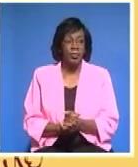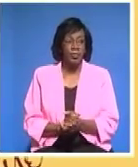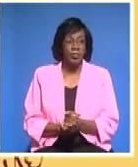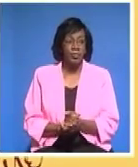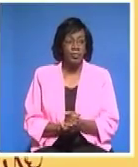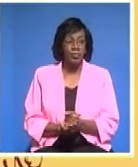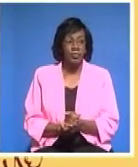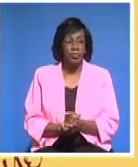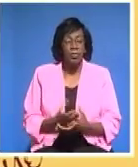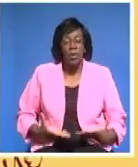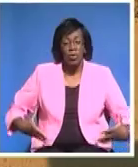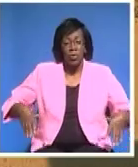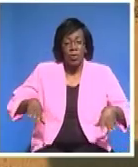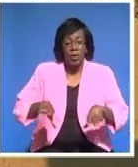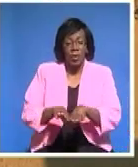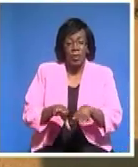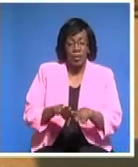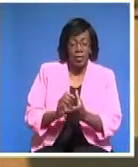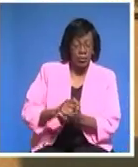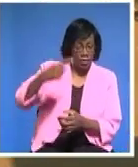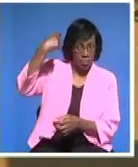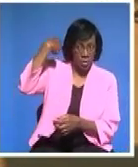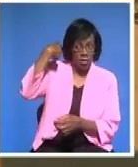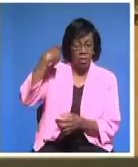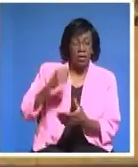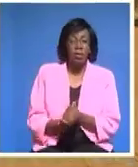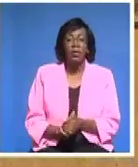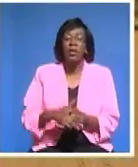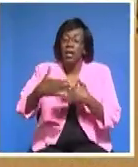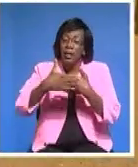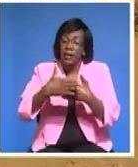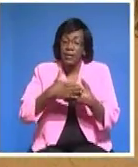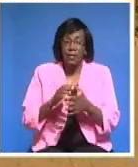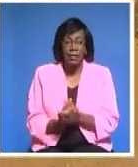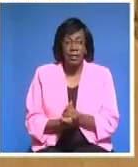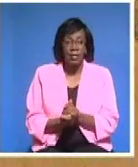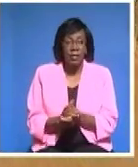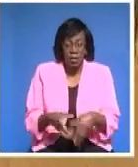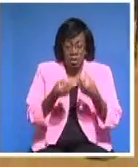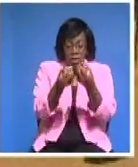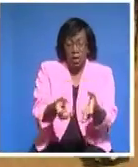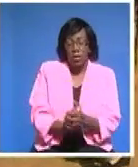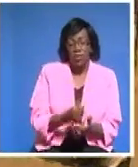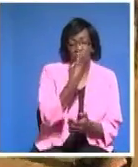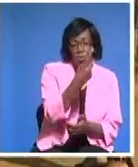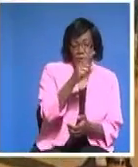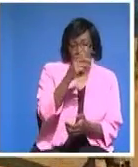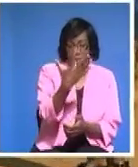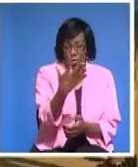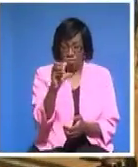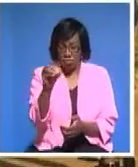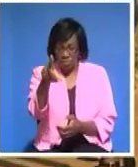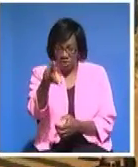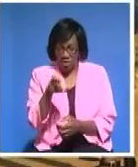the Agriculture, Water and Forestry Ministry recently designated 150,000 hectares of